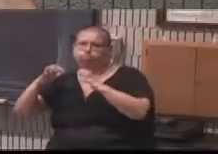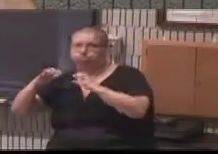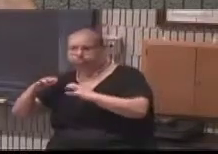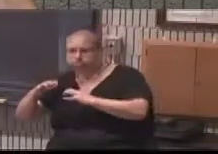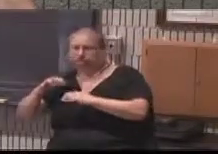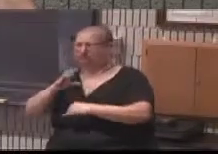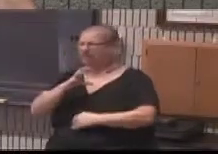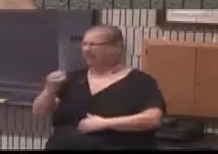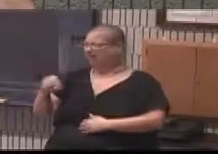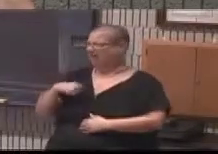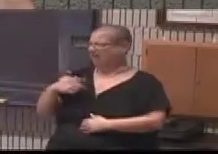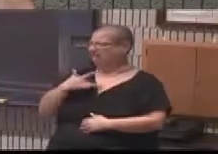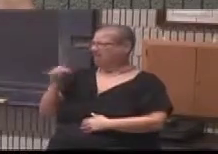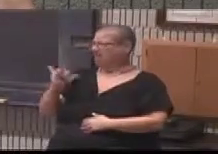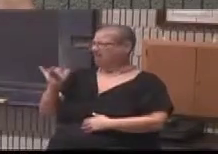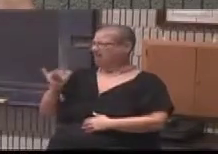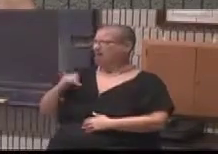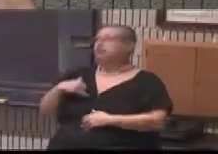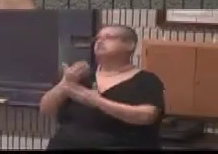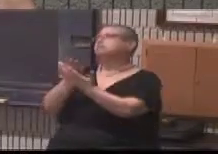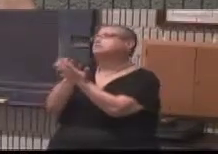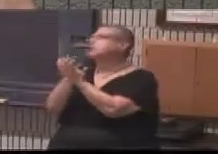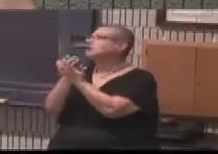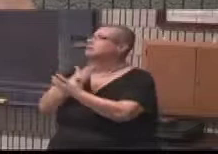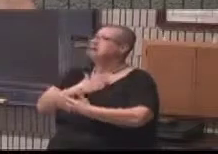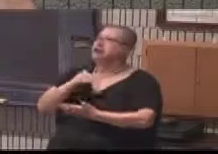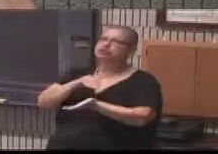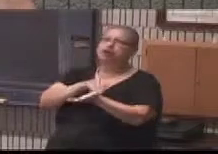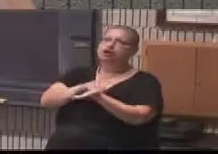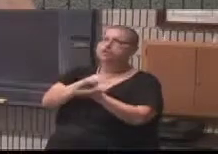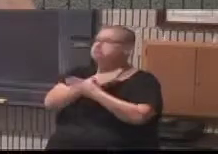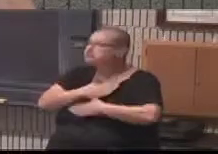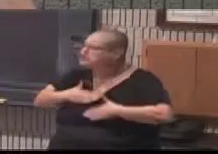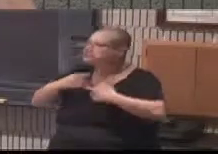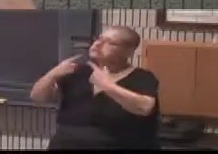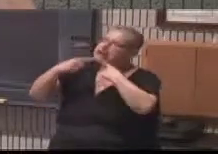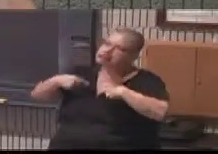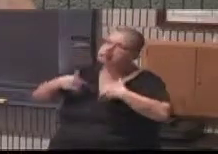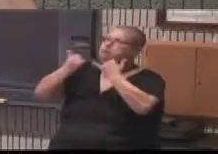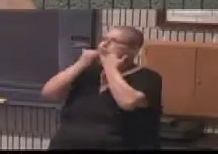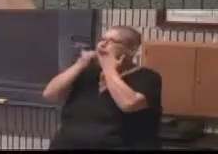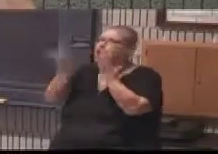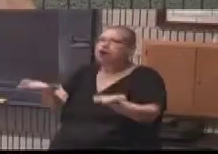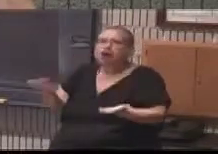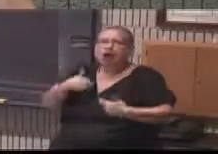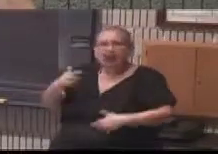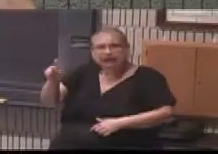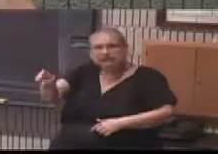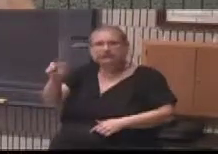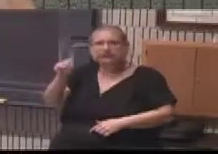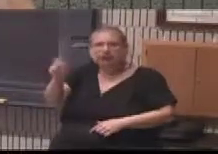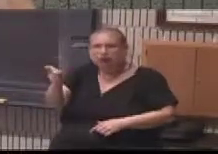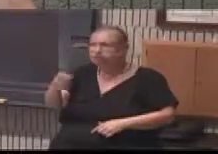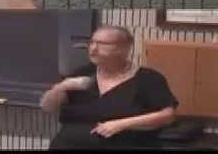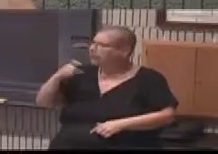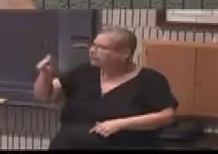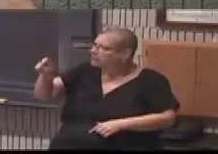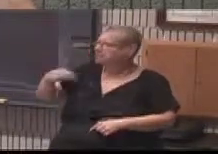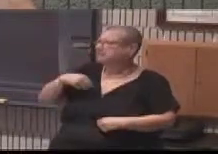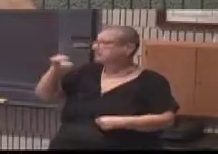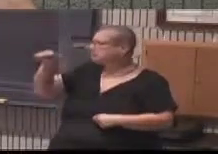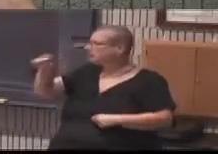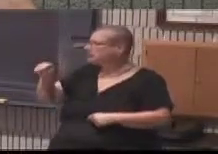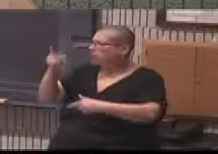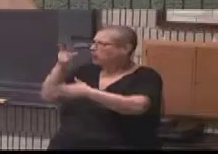I got to the point where I was begging my physicians for a diagnosis. I even was saying that what it's going